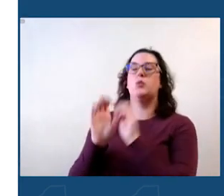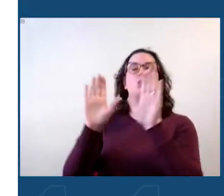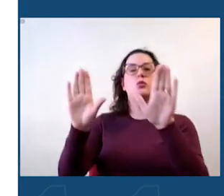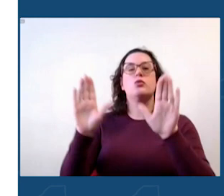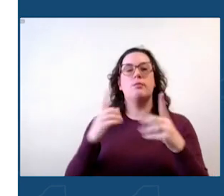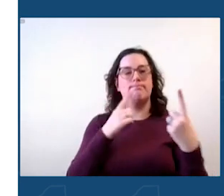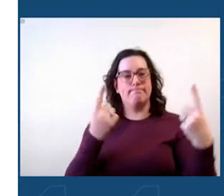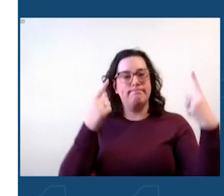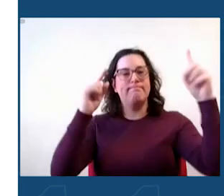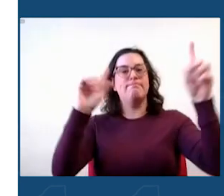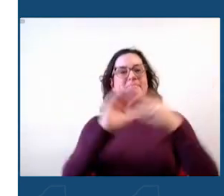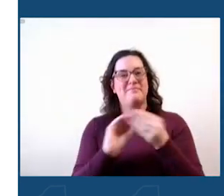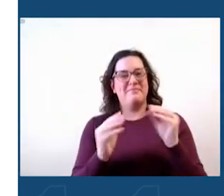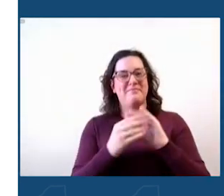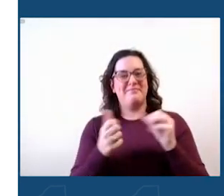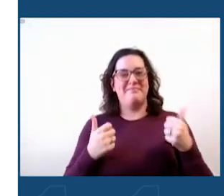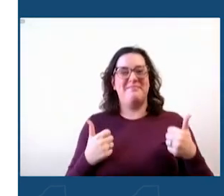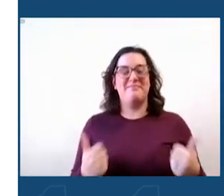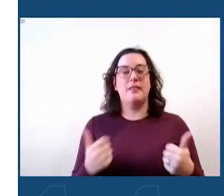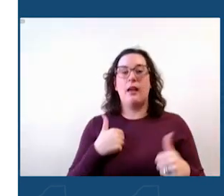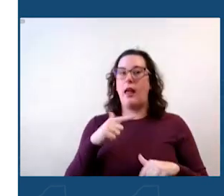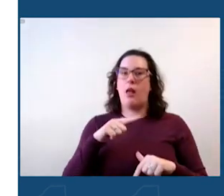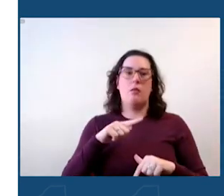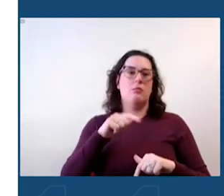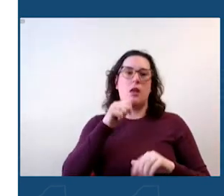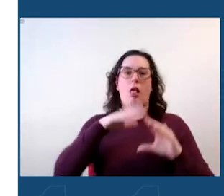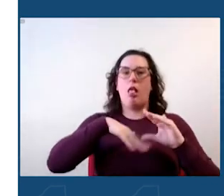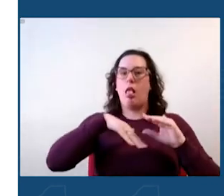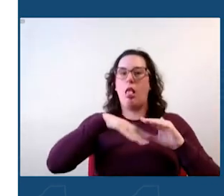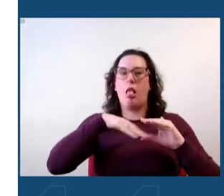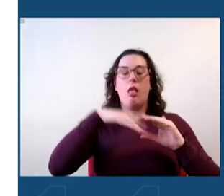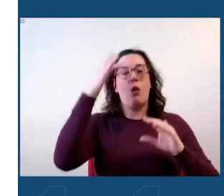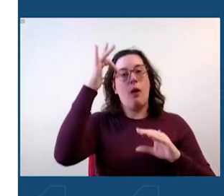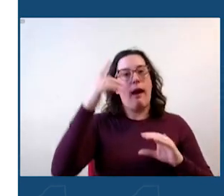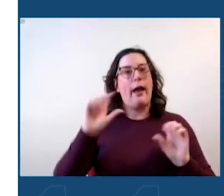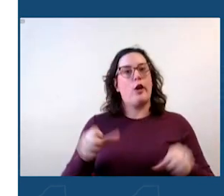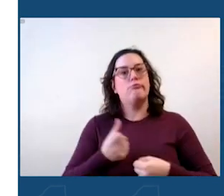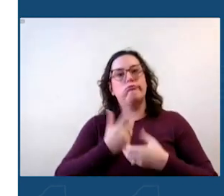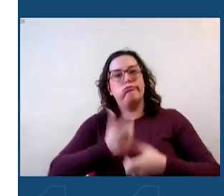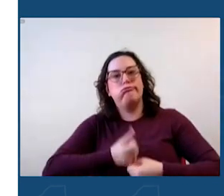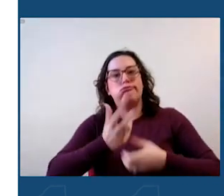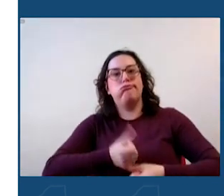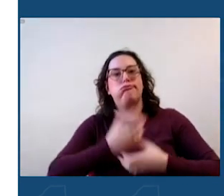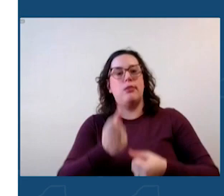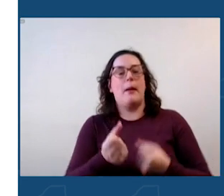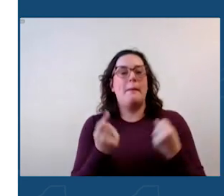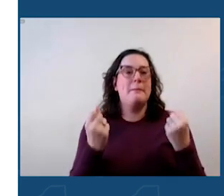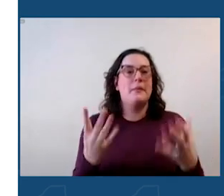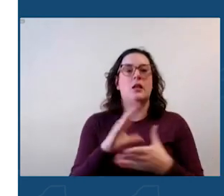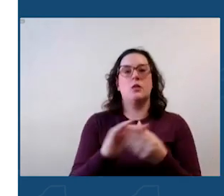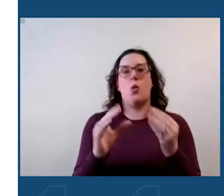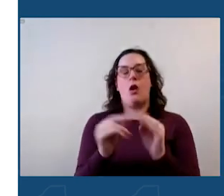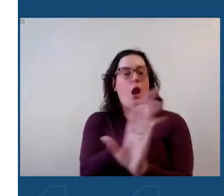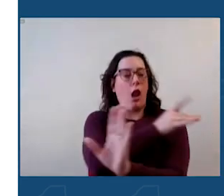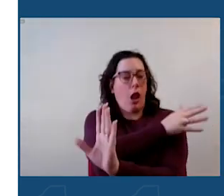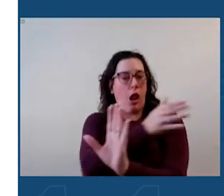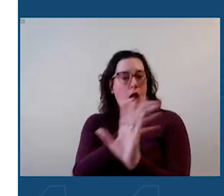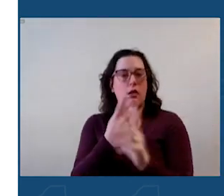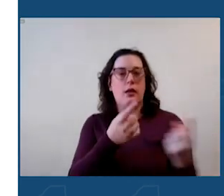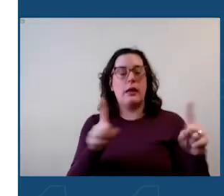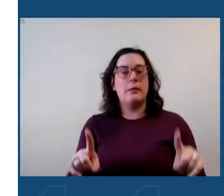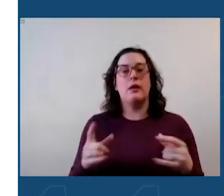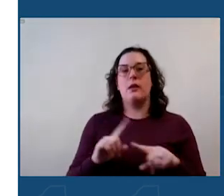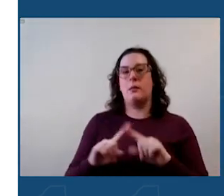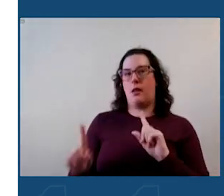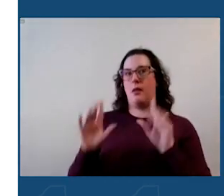success story. And I'm not going to keep talking because I have so many stories to tell you of how we got here and how amazing it feels to be